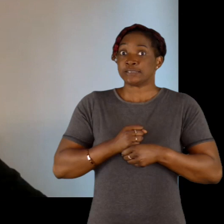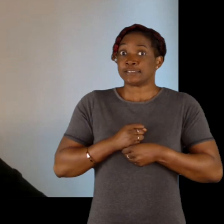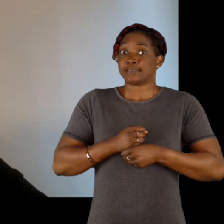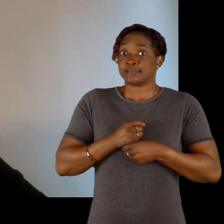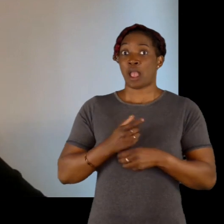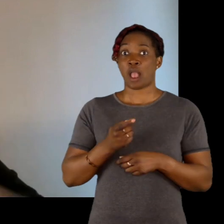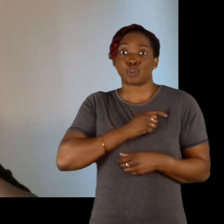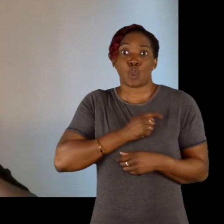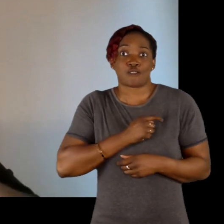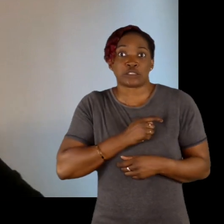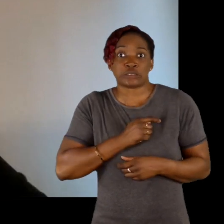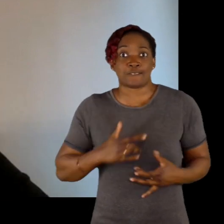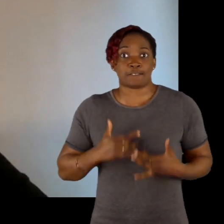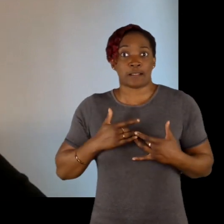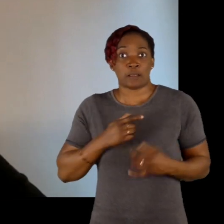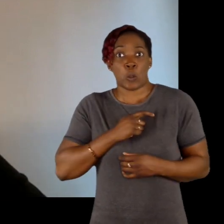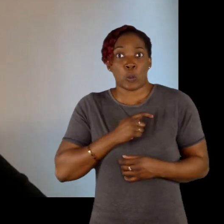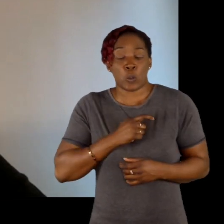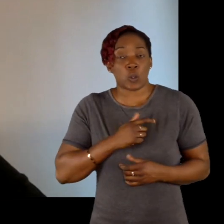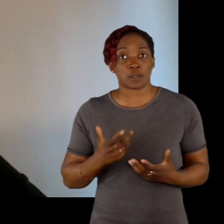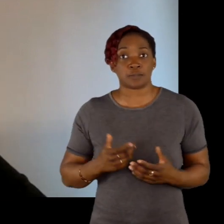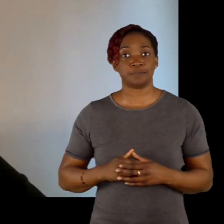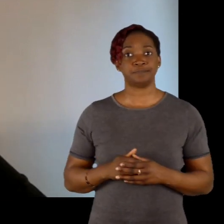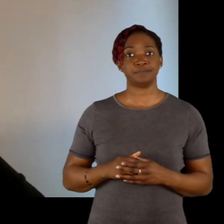kind of create a feeling of nervousness. The